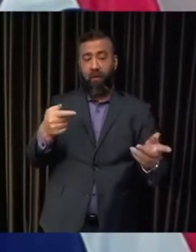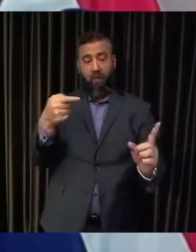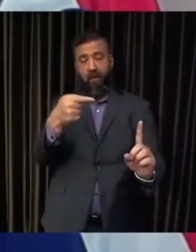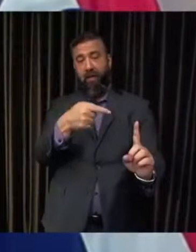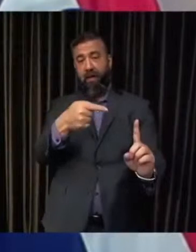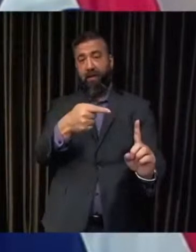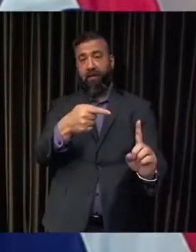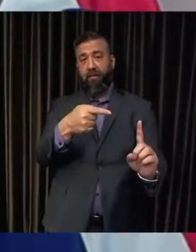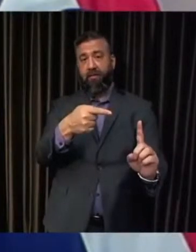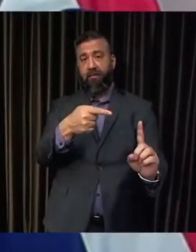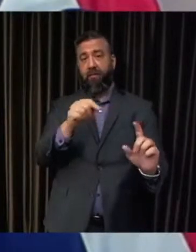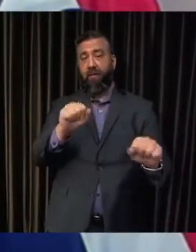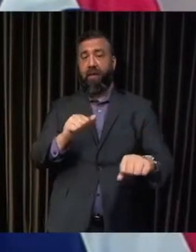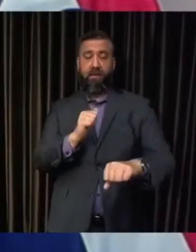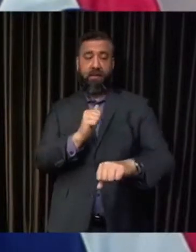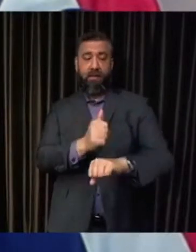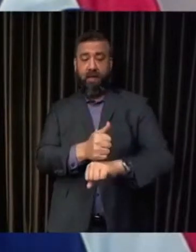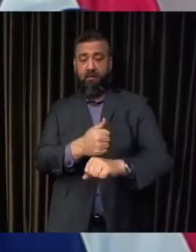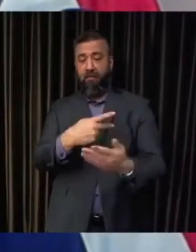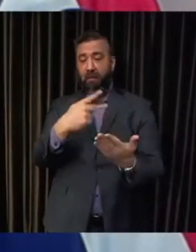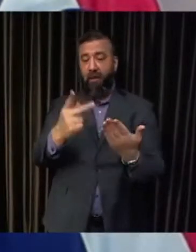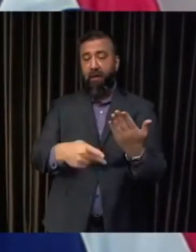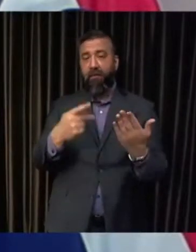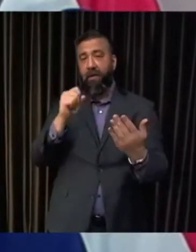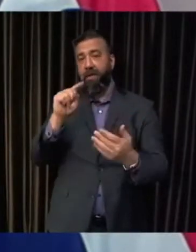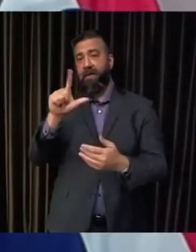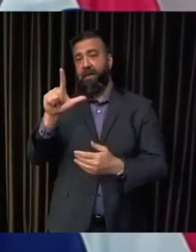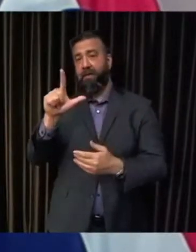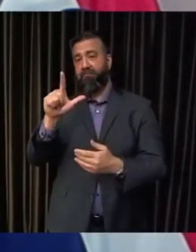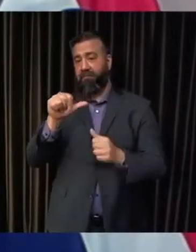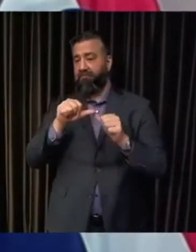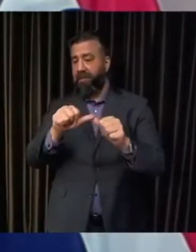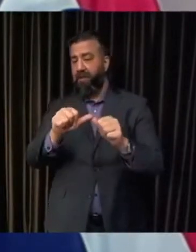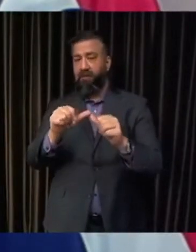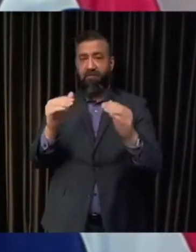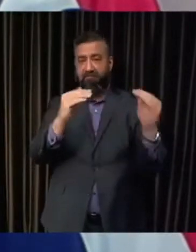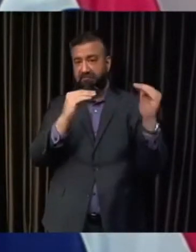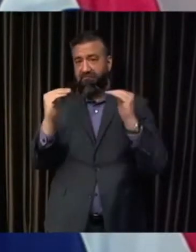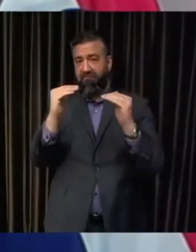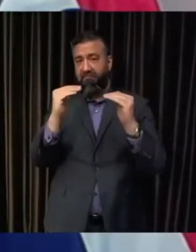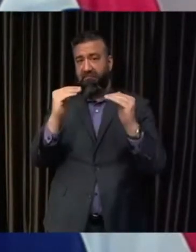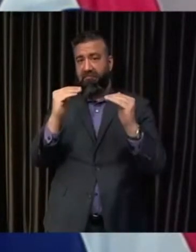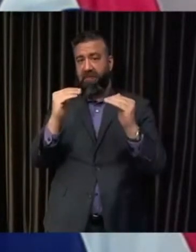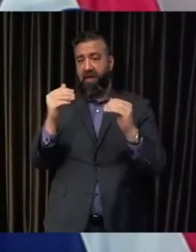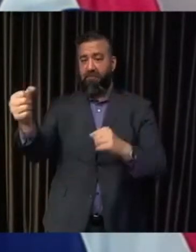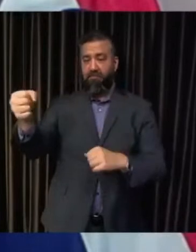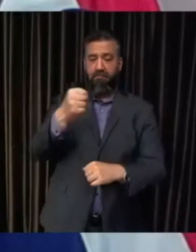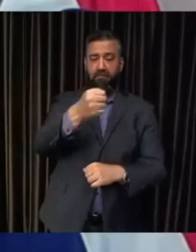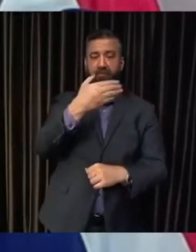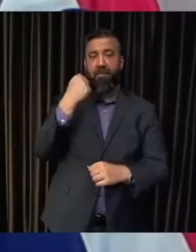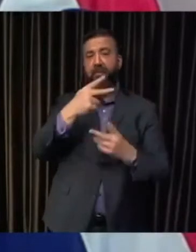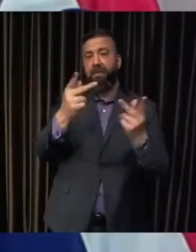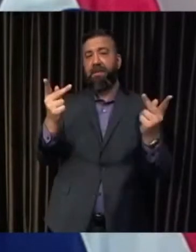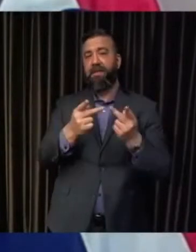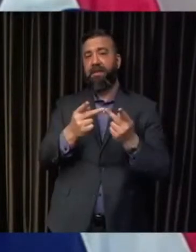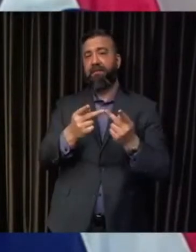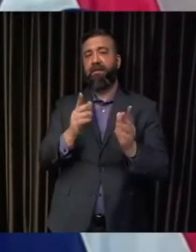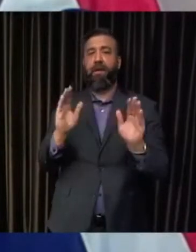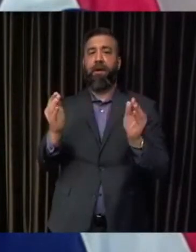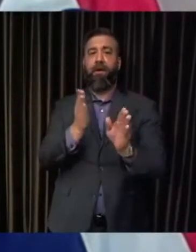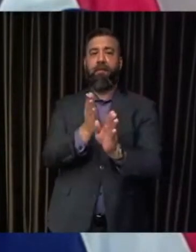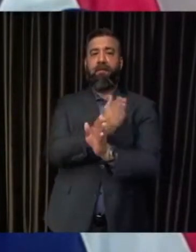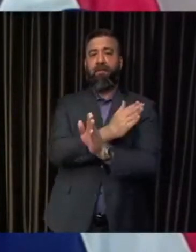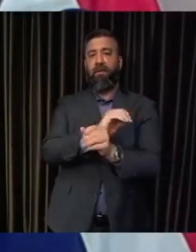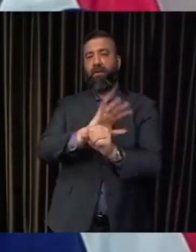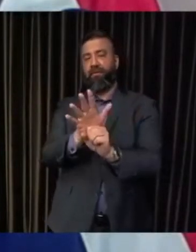recovery for St. Louis County that is sustaining, equitable, and puts us in a better position than before COVID-19. Thank you, and